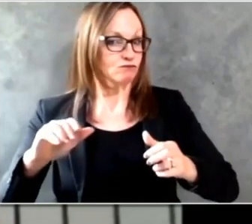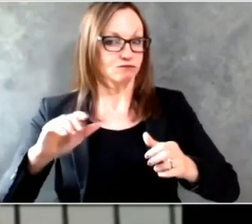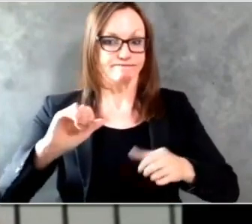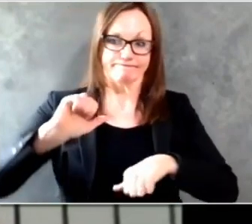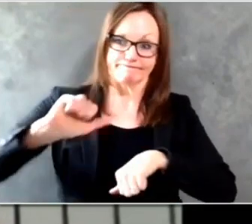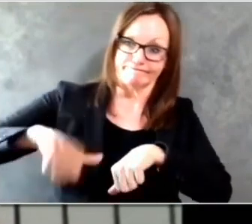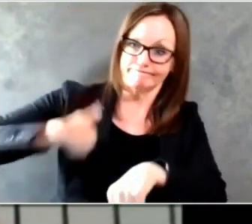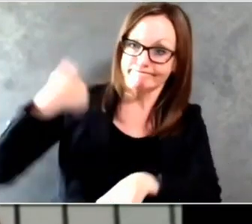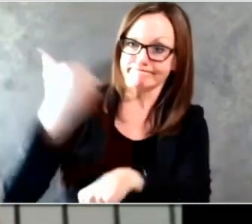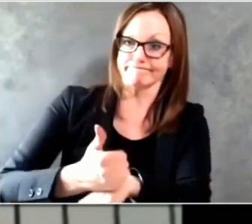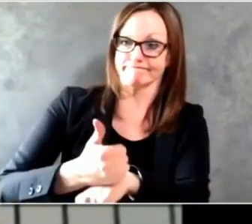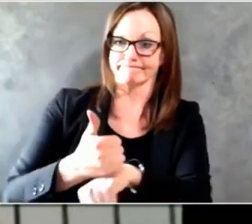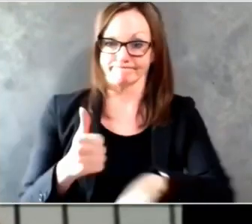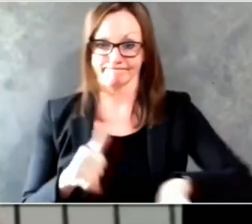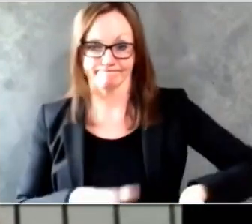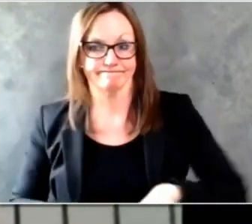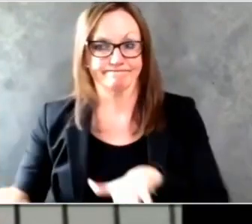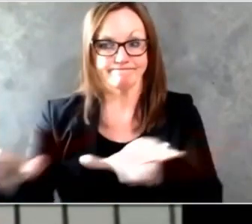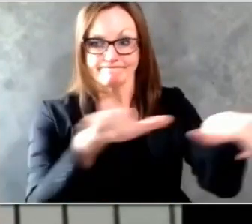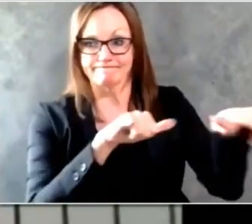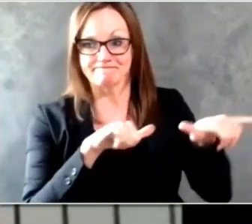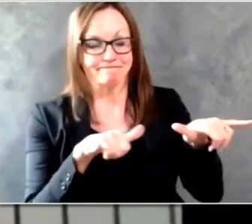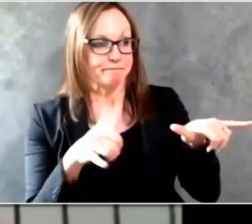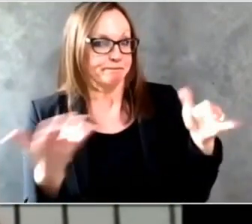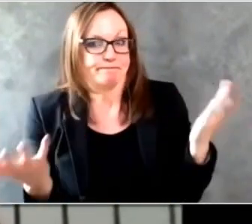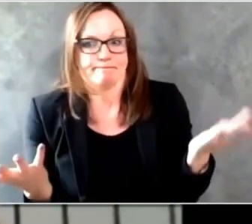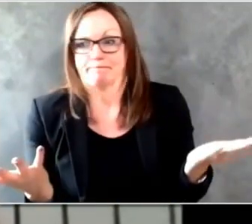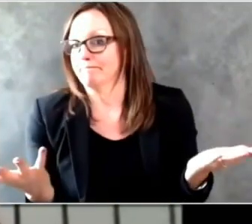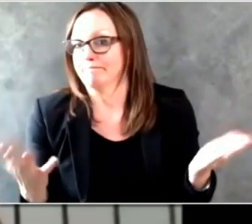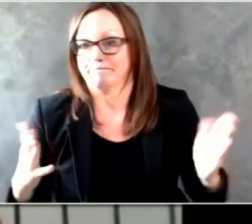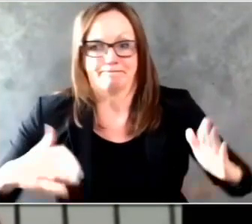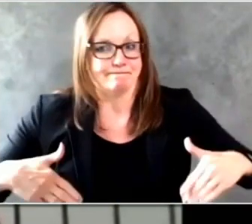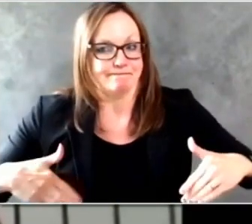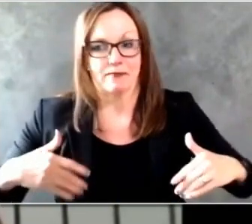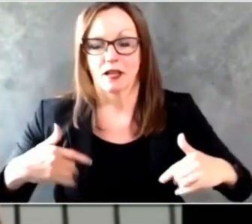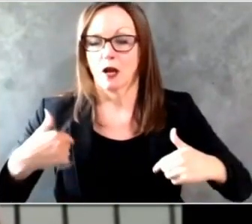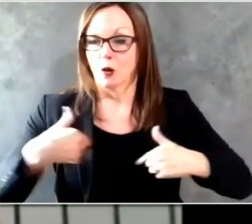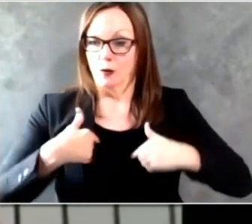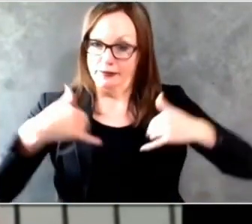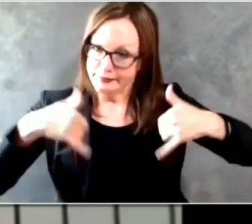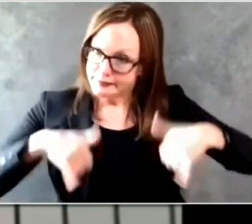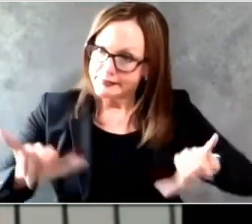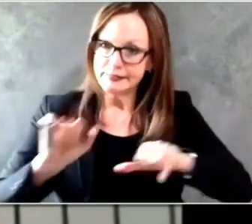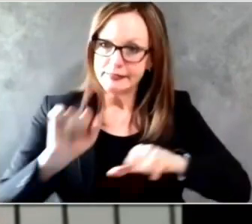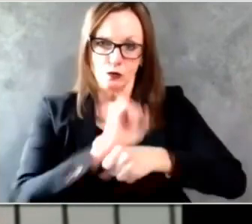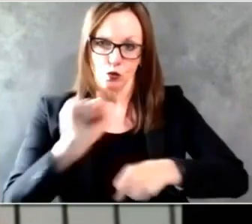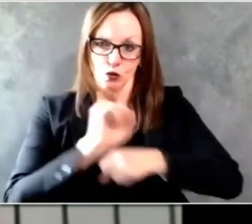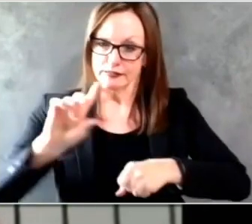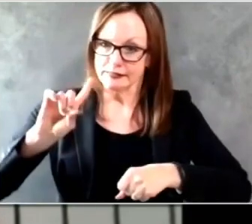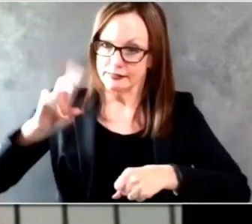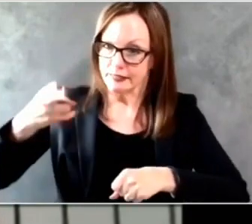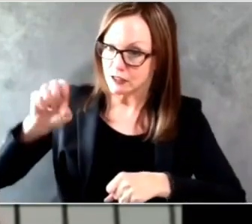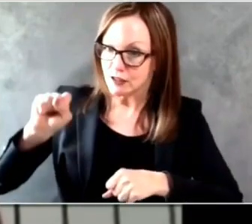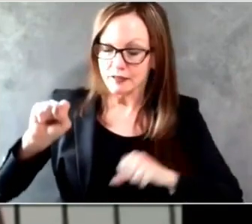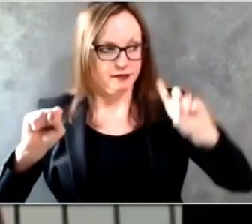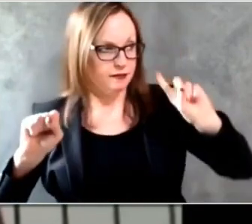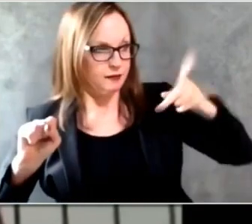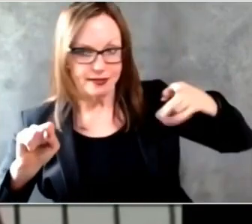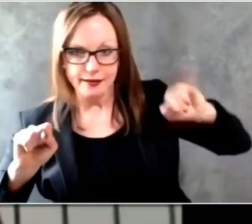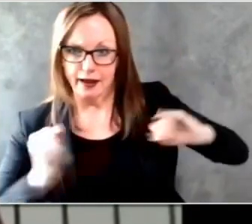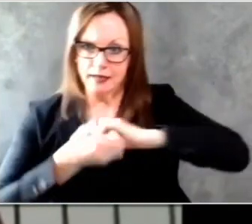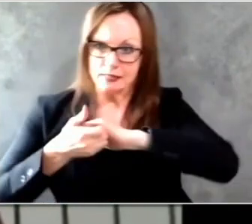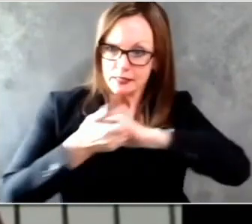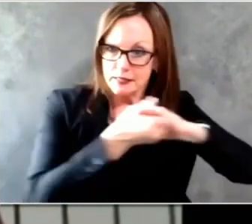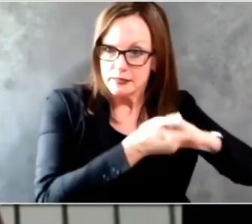partners at the Department of Public Instruction, as well as local health departments and, you know, school administrators, to come up